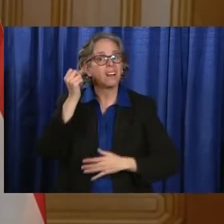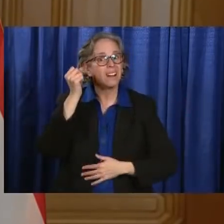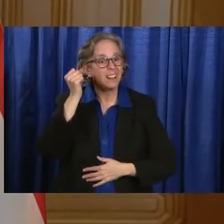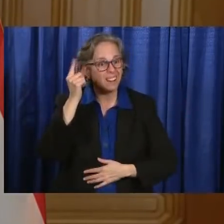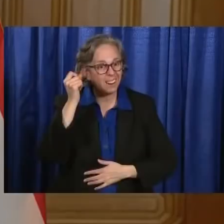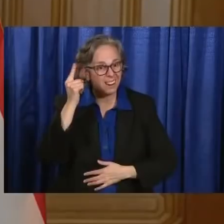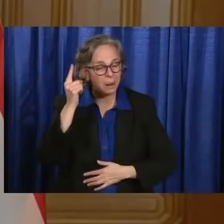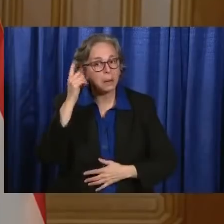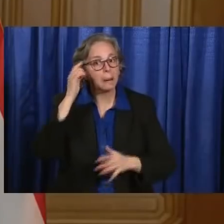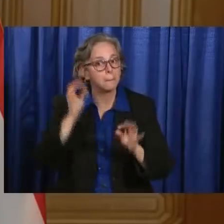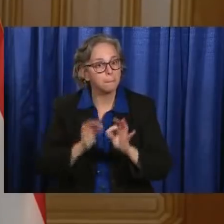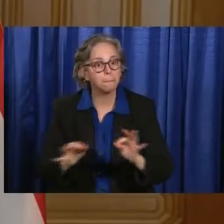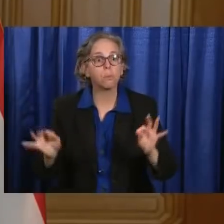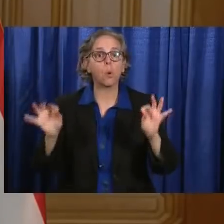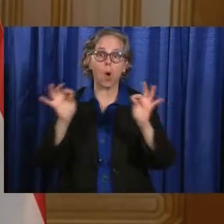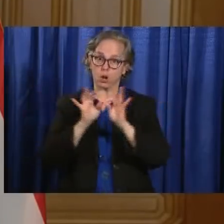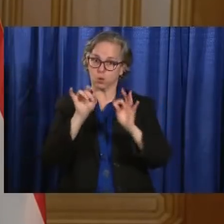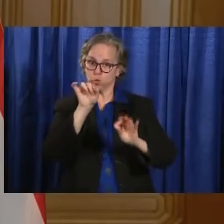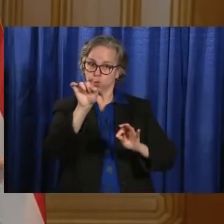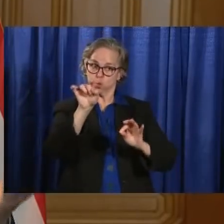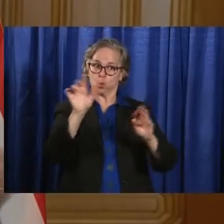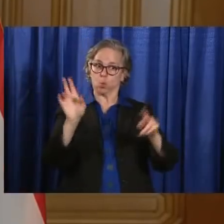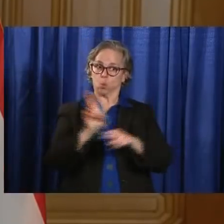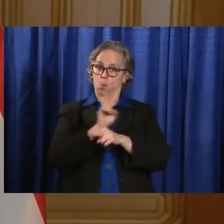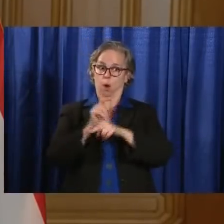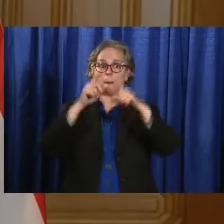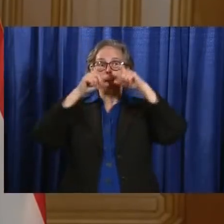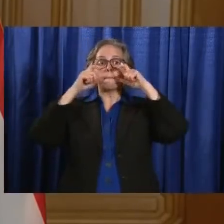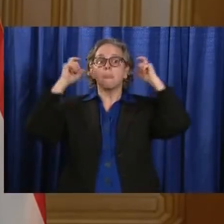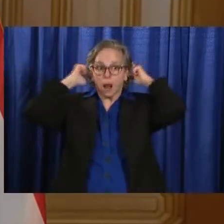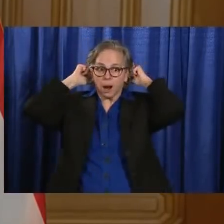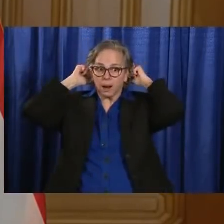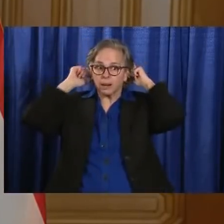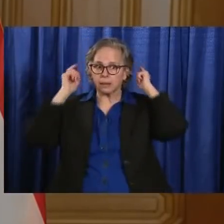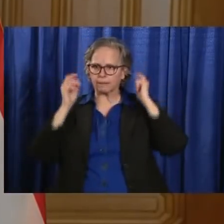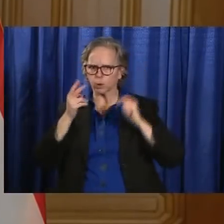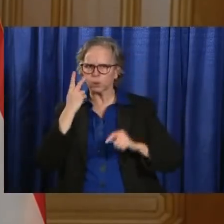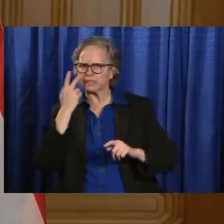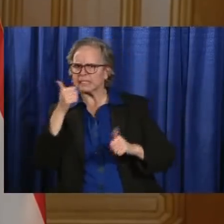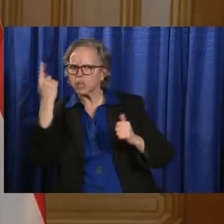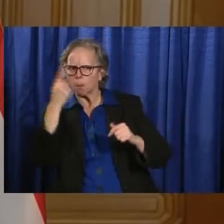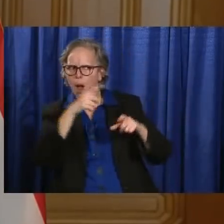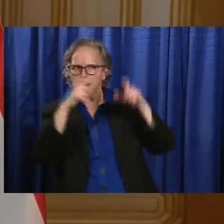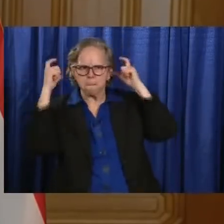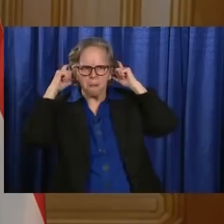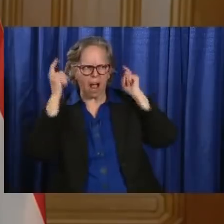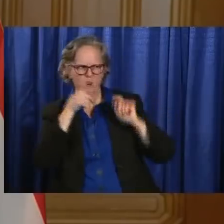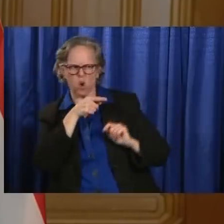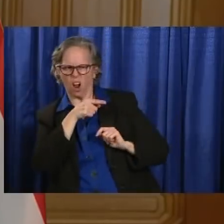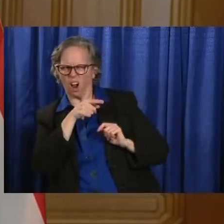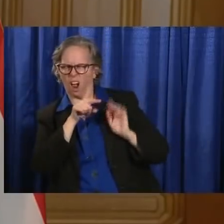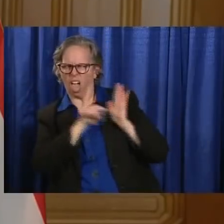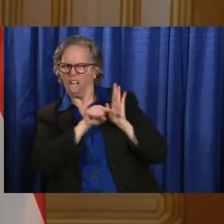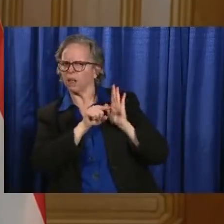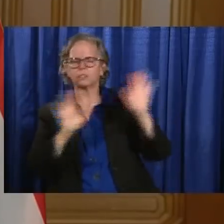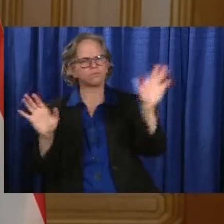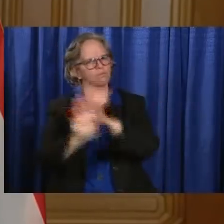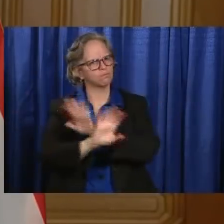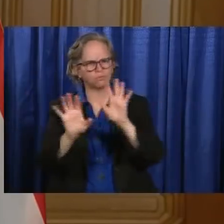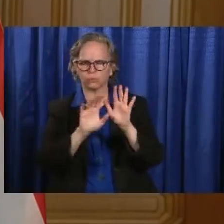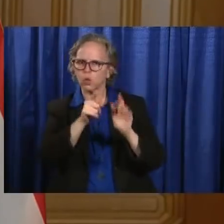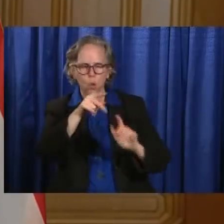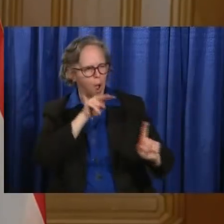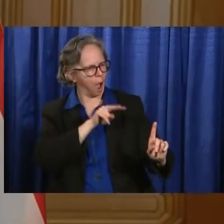a grocery store or wherever they're working, or we just see them outside, we ought to think, hey, they're trying to do something